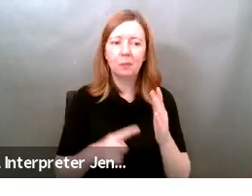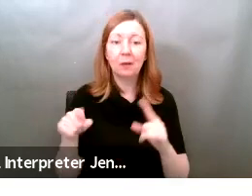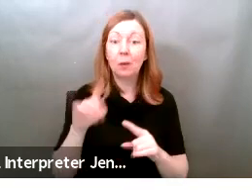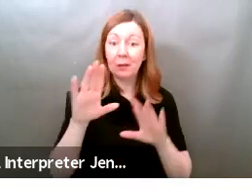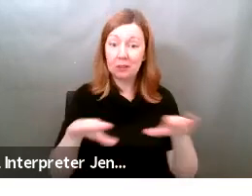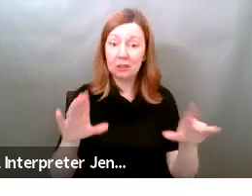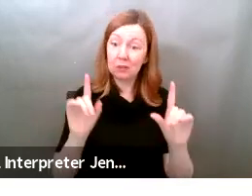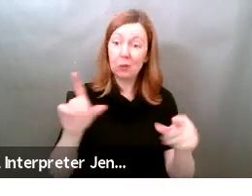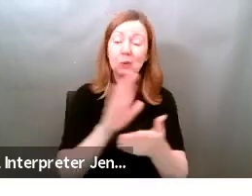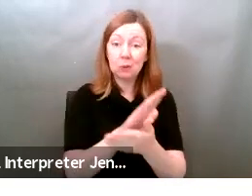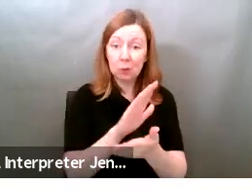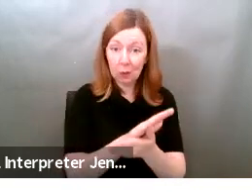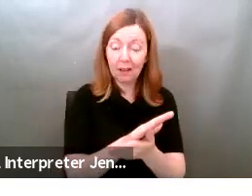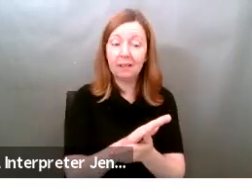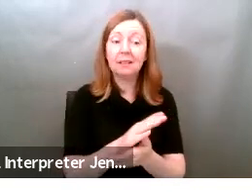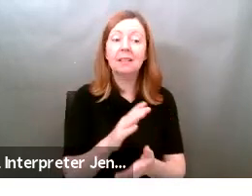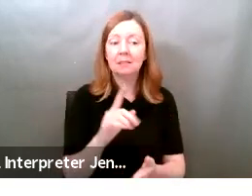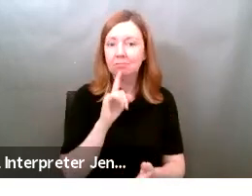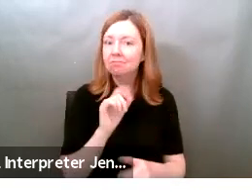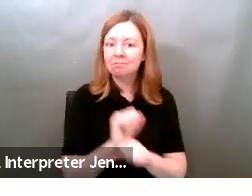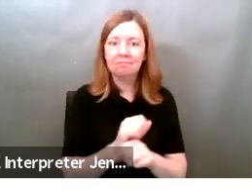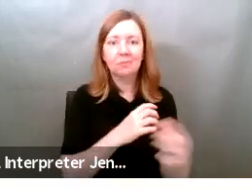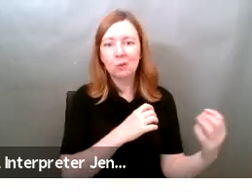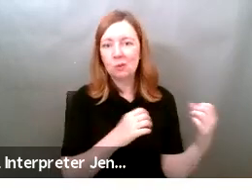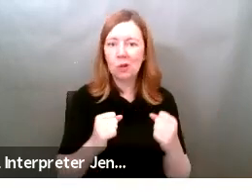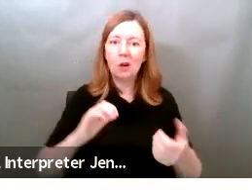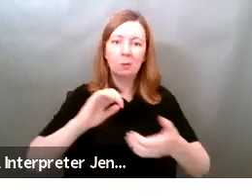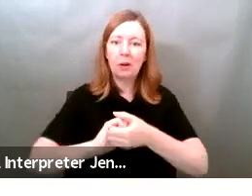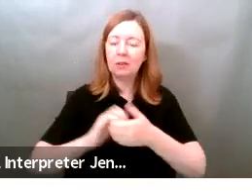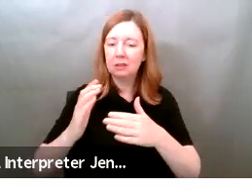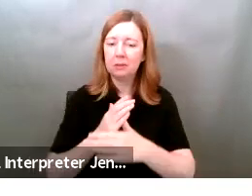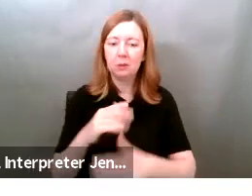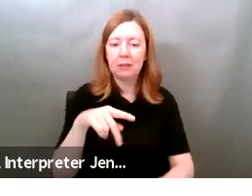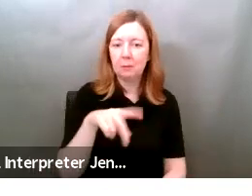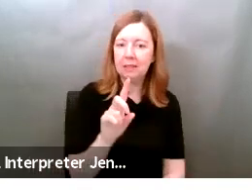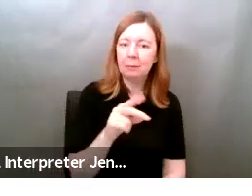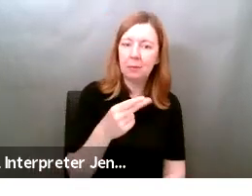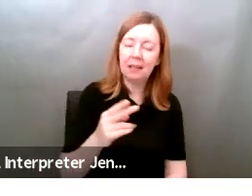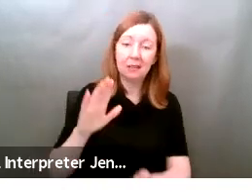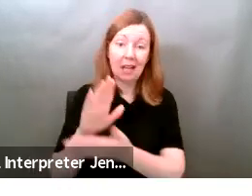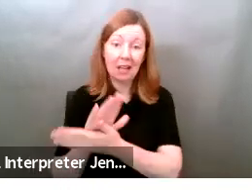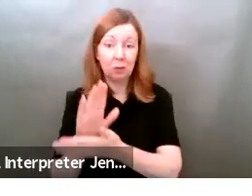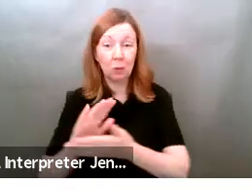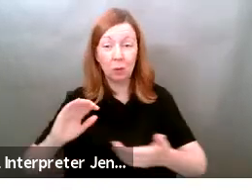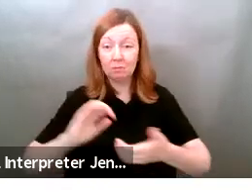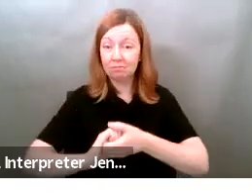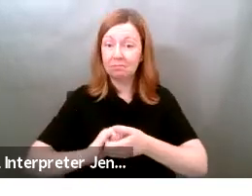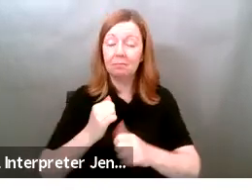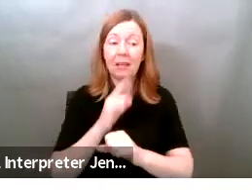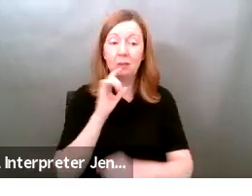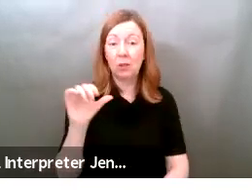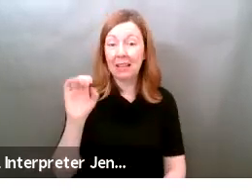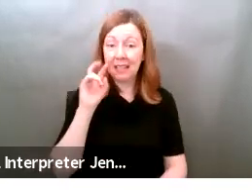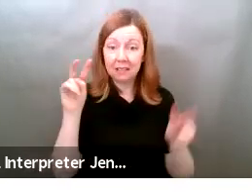child goes to school, there's a really strong partnership between PDPH and their school to make sure that cases are